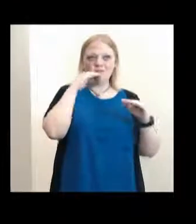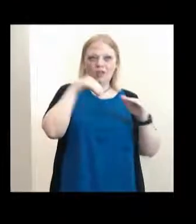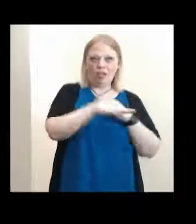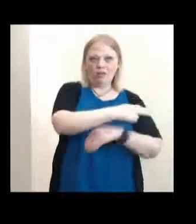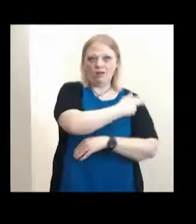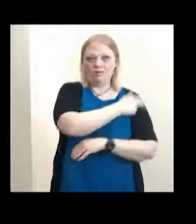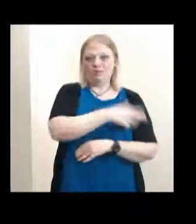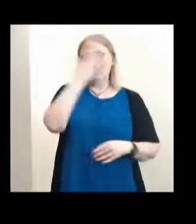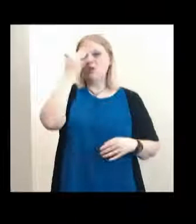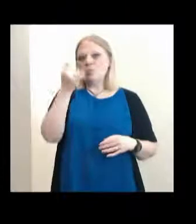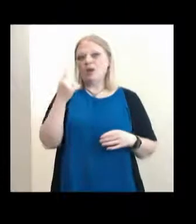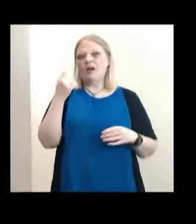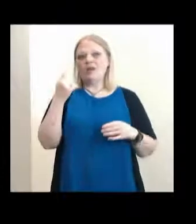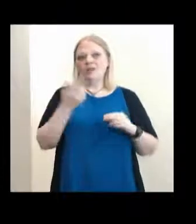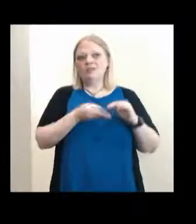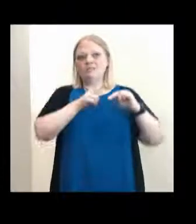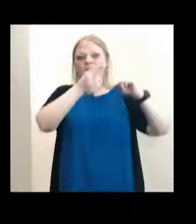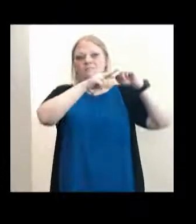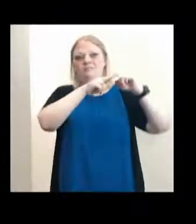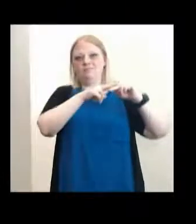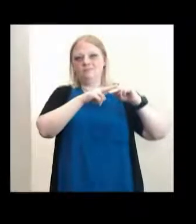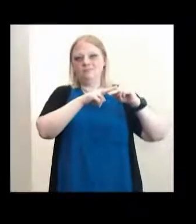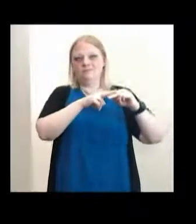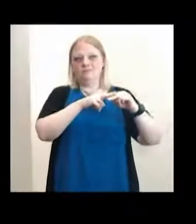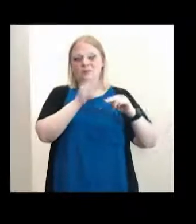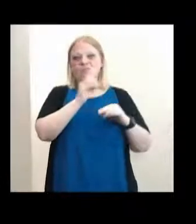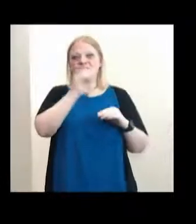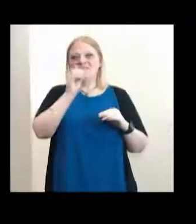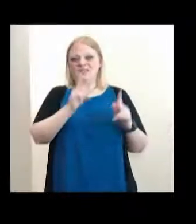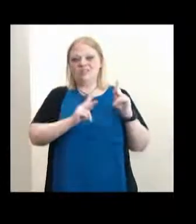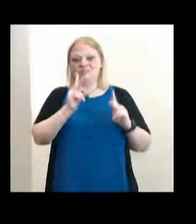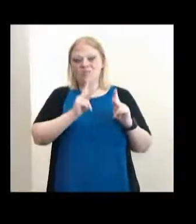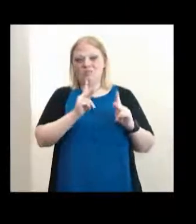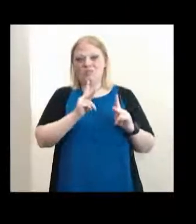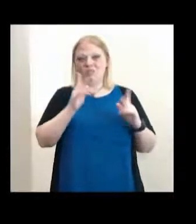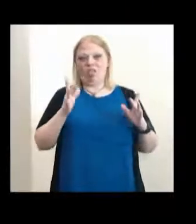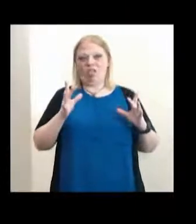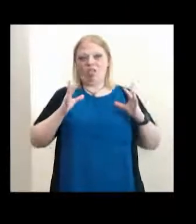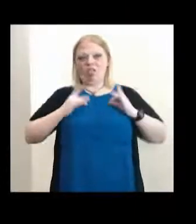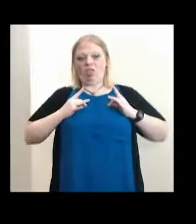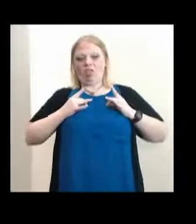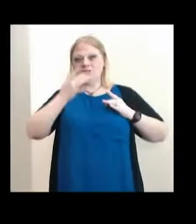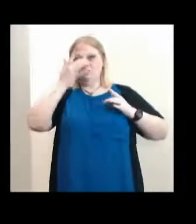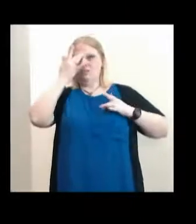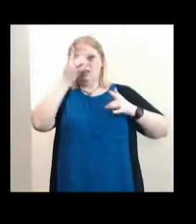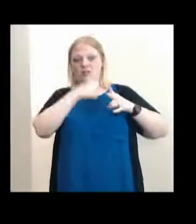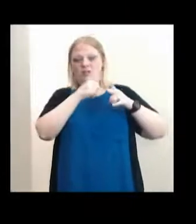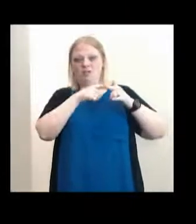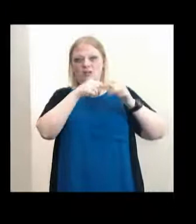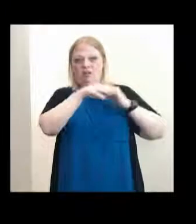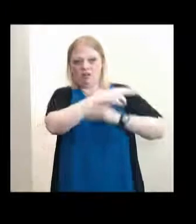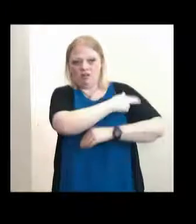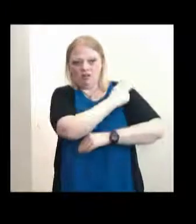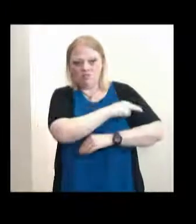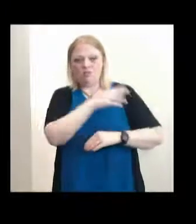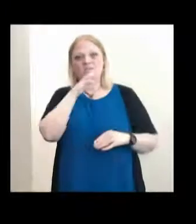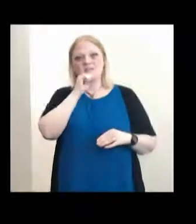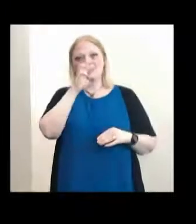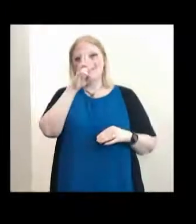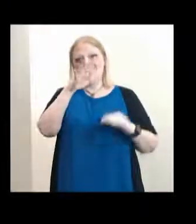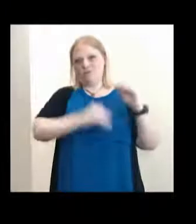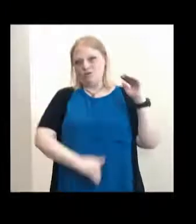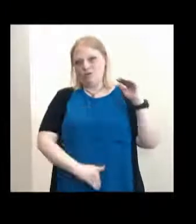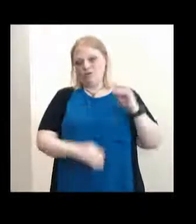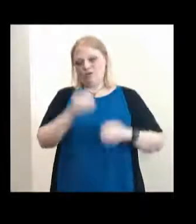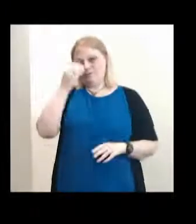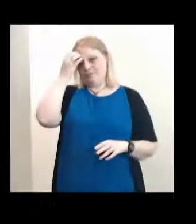increase in the percentage of individuals who are catching COVID-19 and being hospitalized that are 65 and under. So, looking